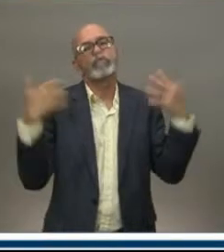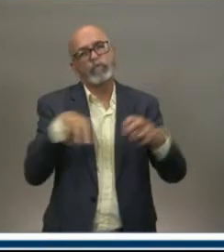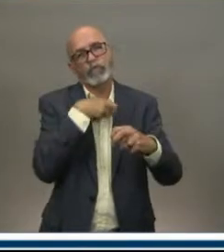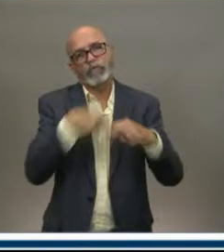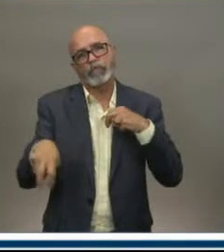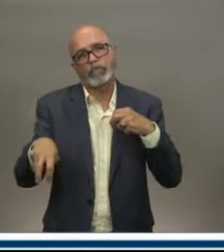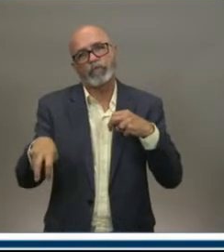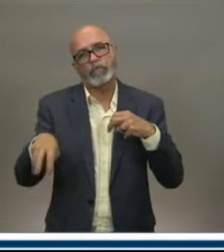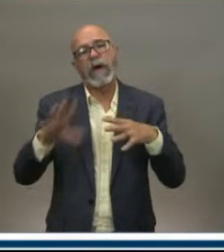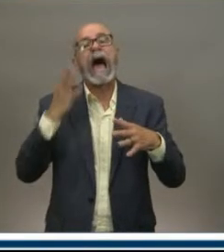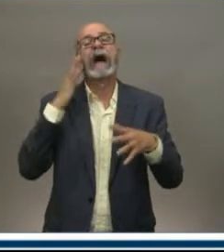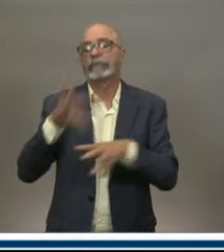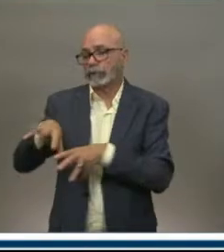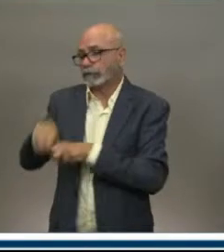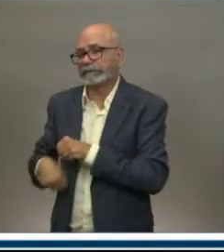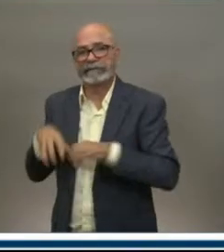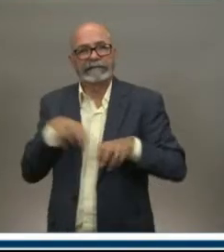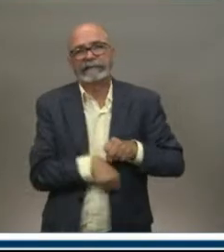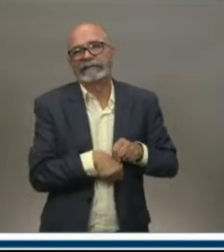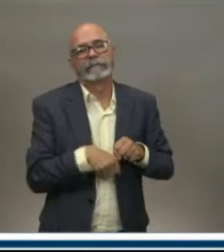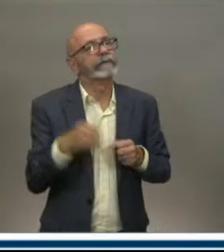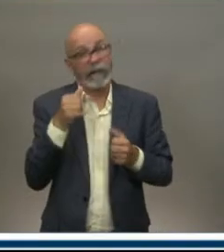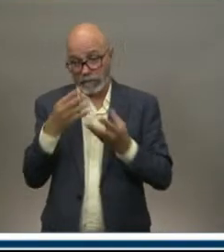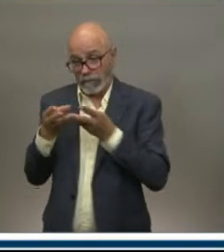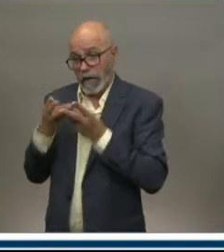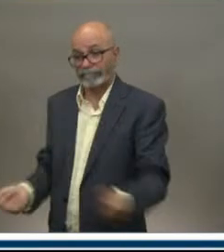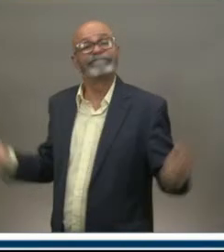pain, and it won't bring back what was lost.